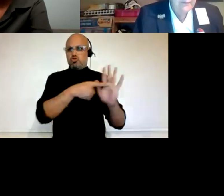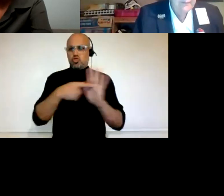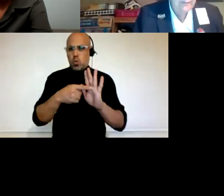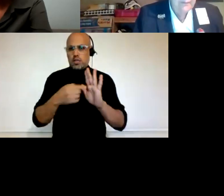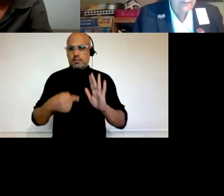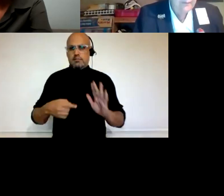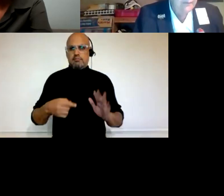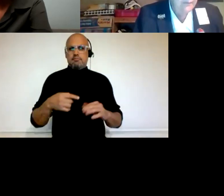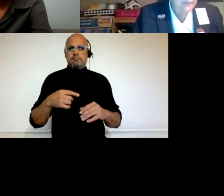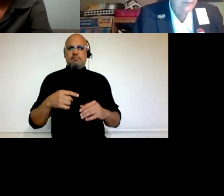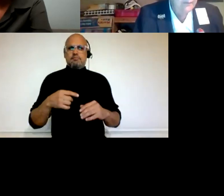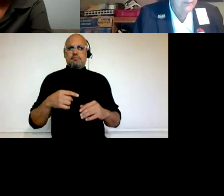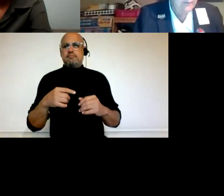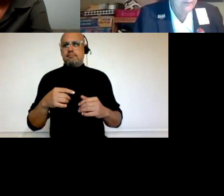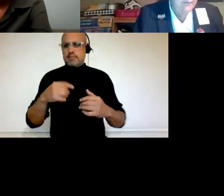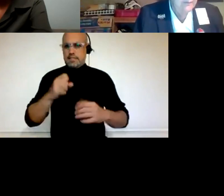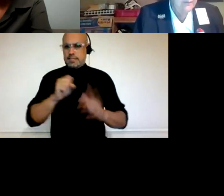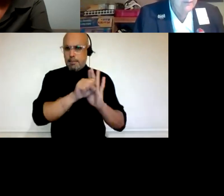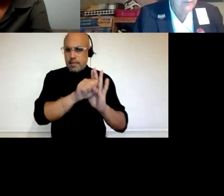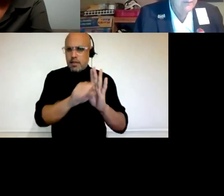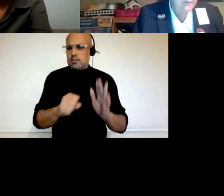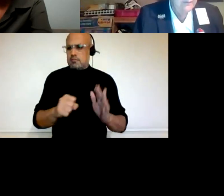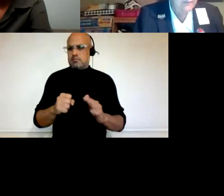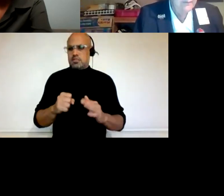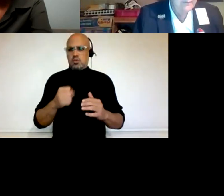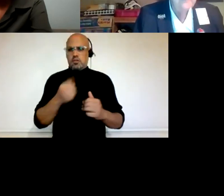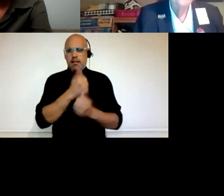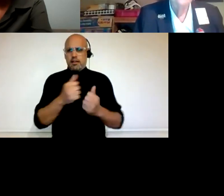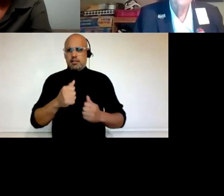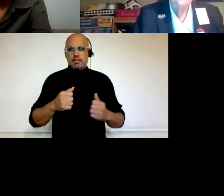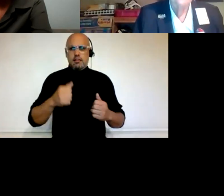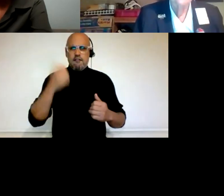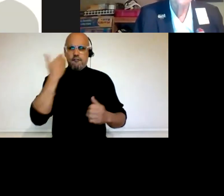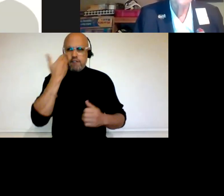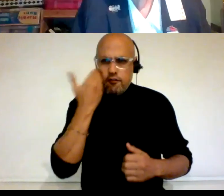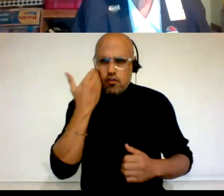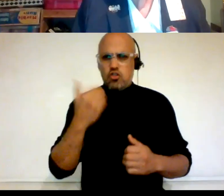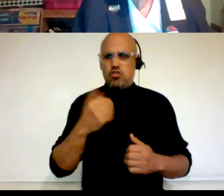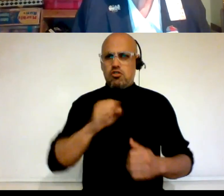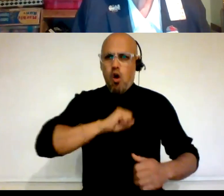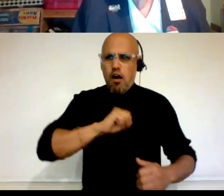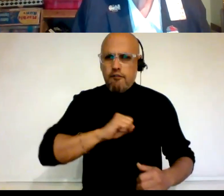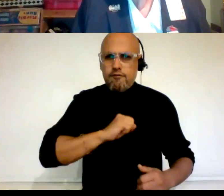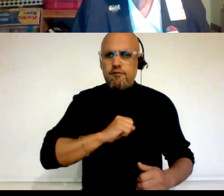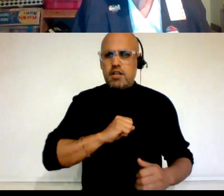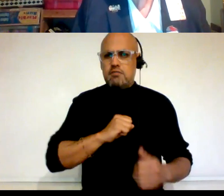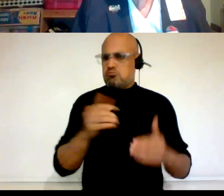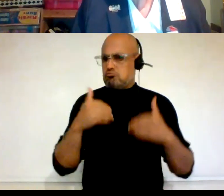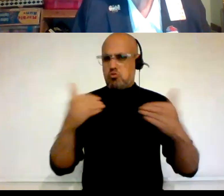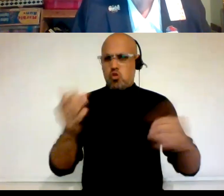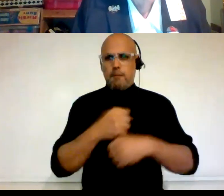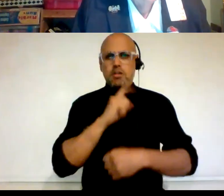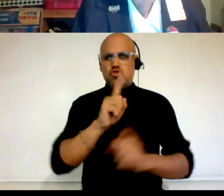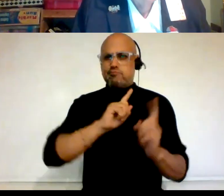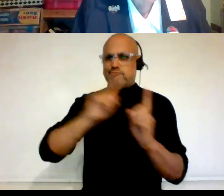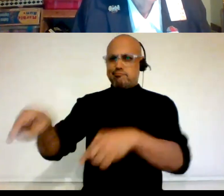if a child or a staff member is exhibiting any symptoms, whether it's fever or coughing, we go ahead and make sure that they go see a